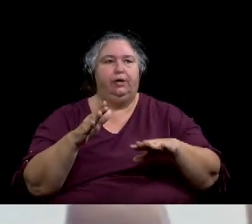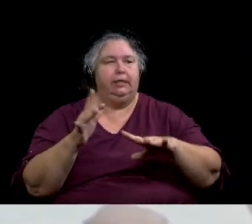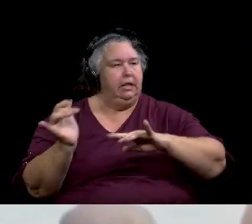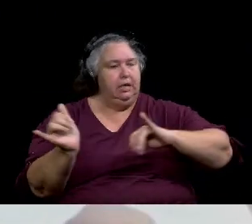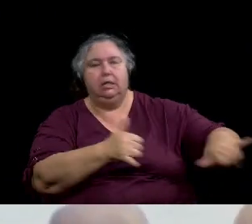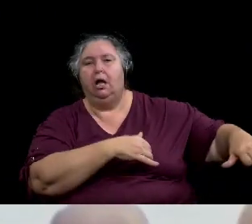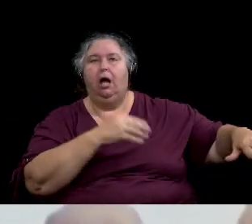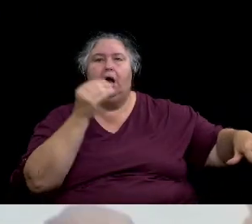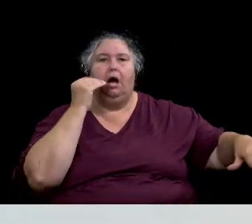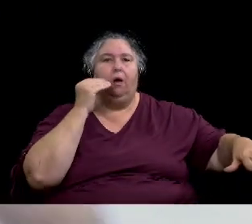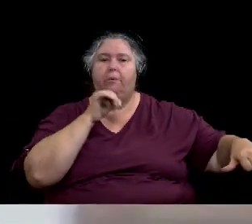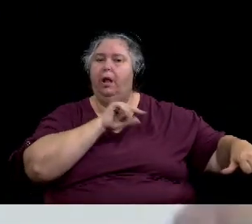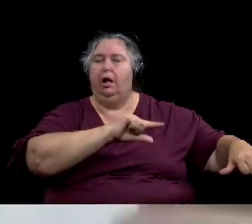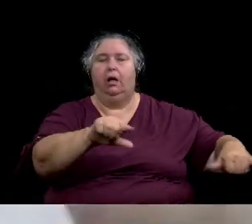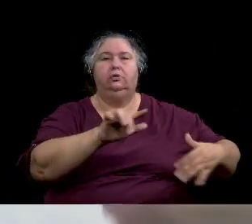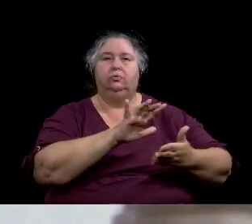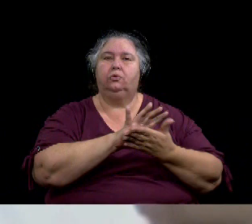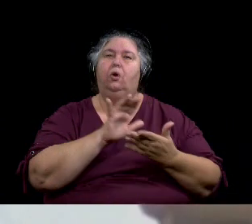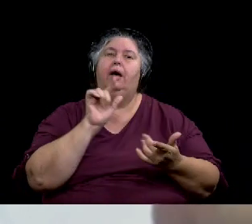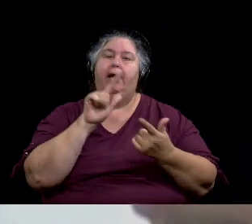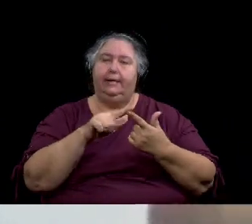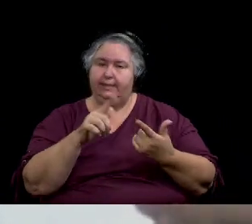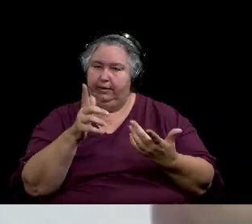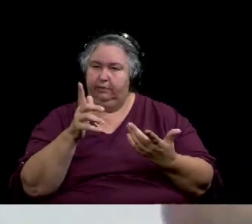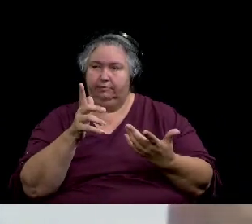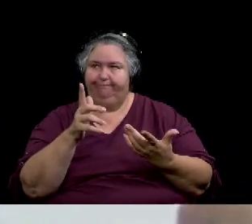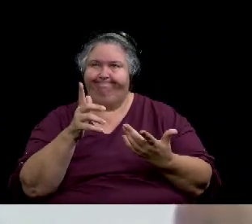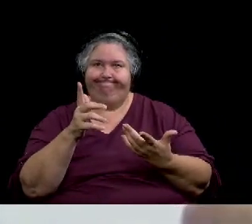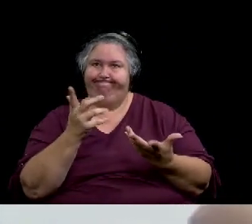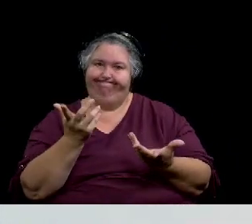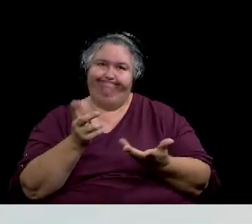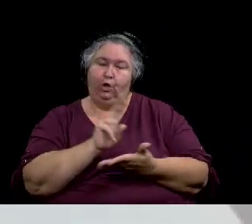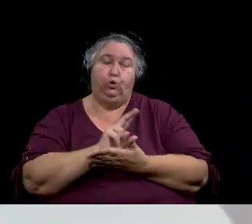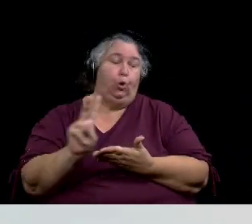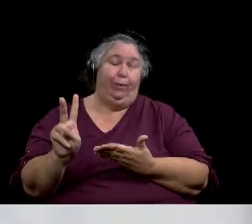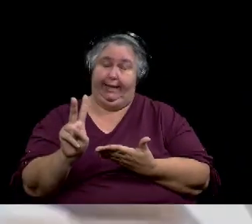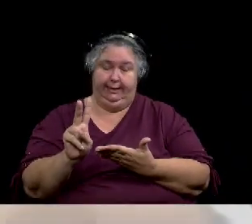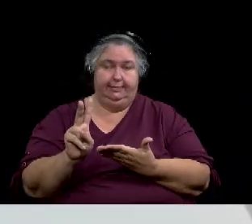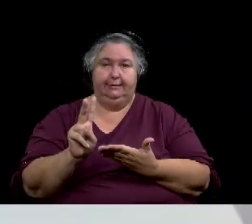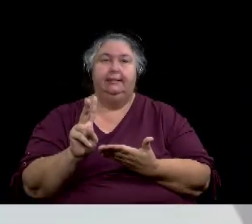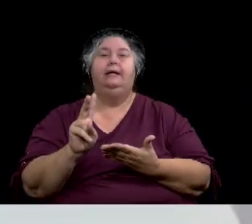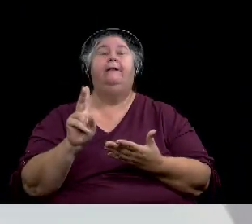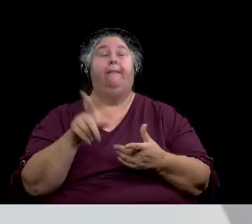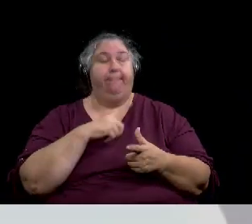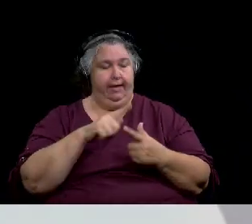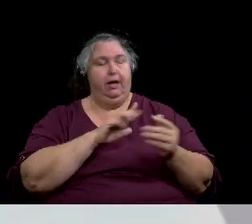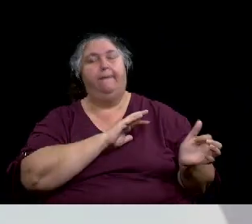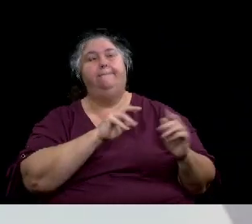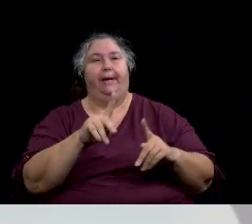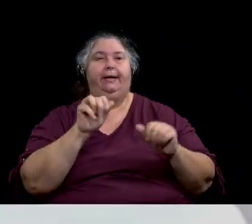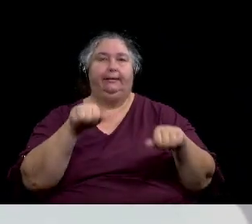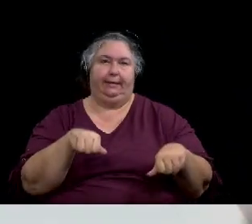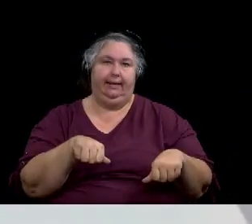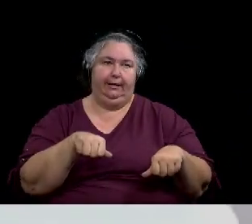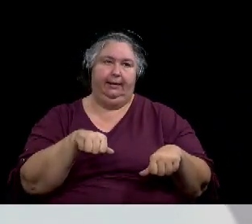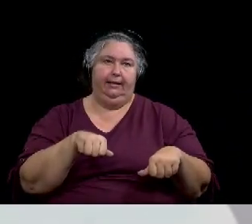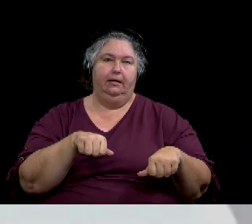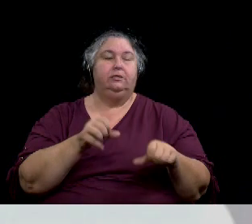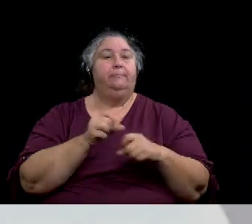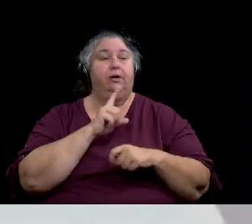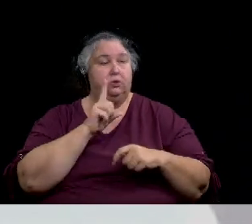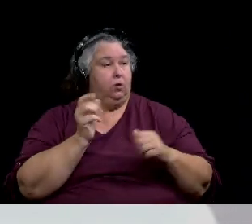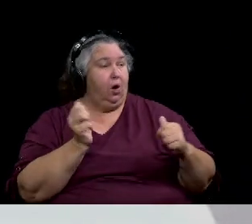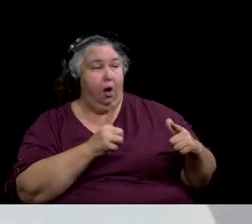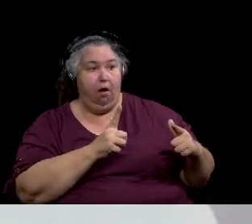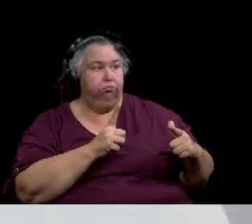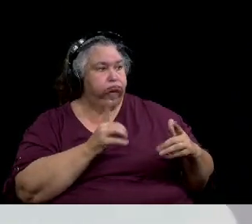school until a period of 2 weeks passed, and then returning to school when we sort of felt